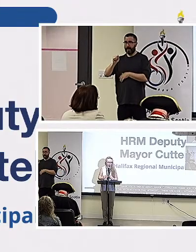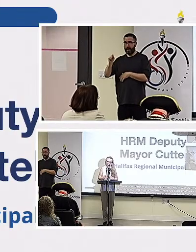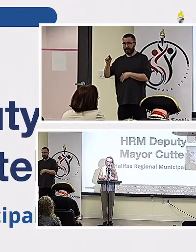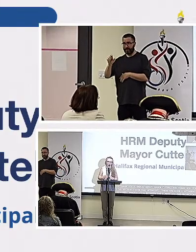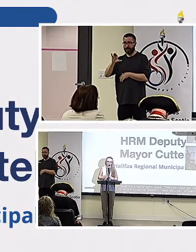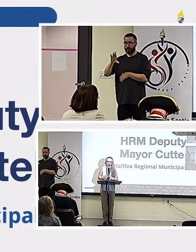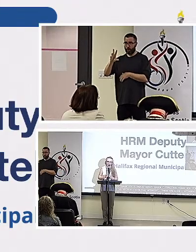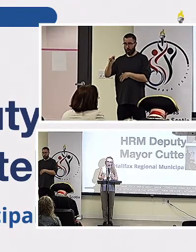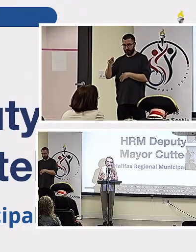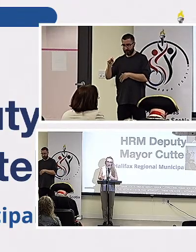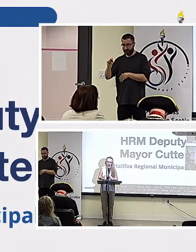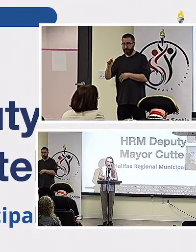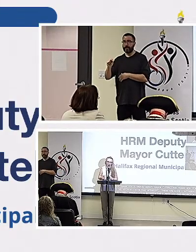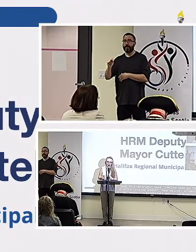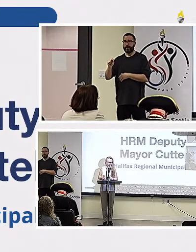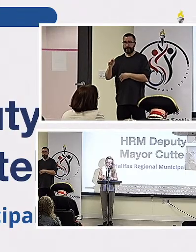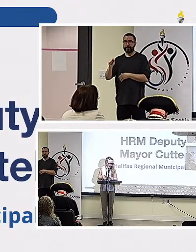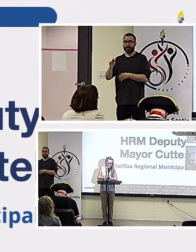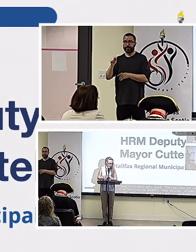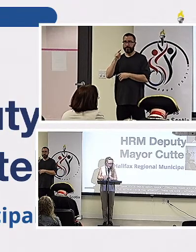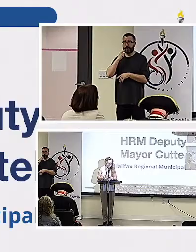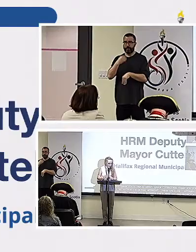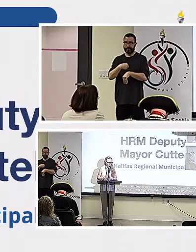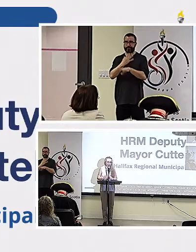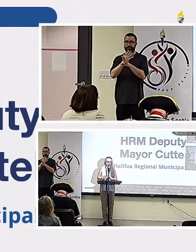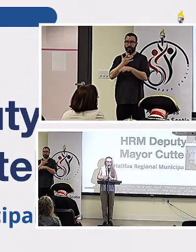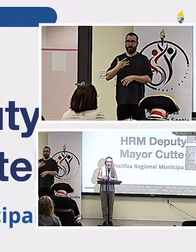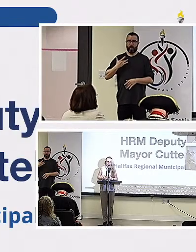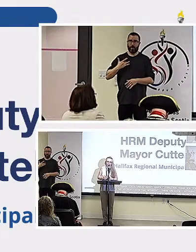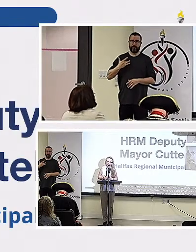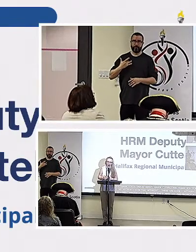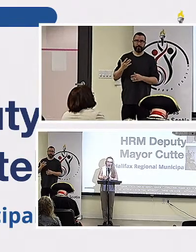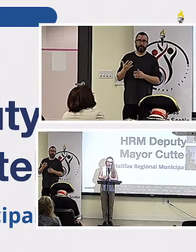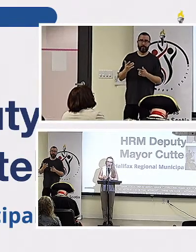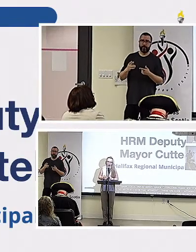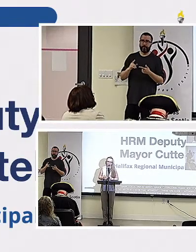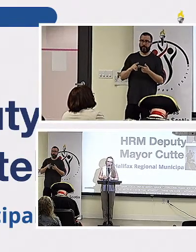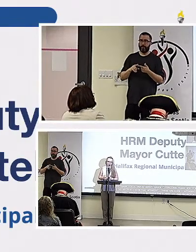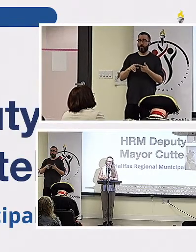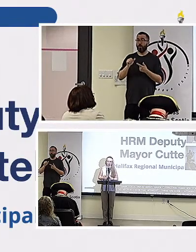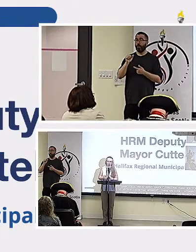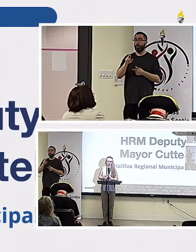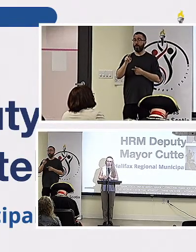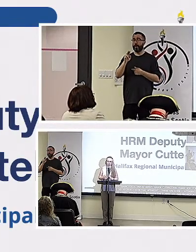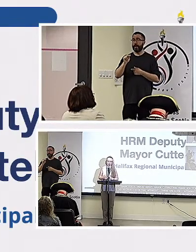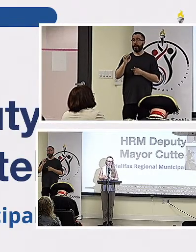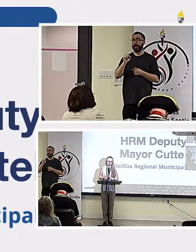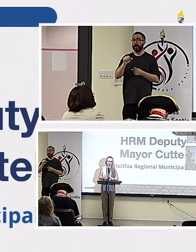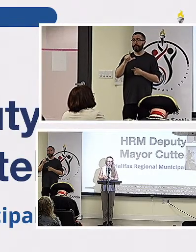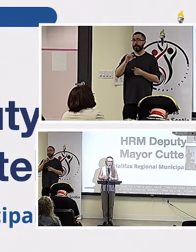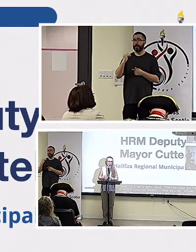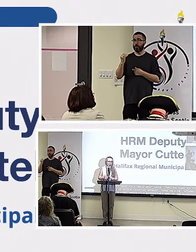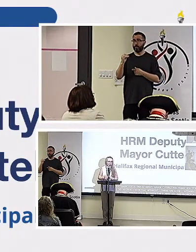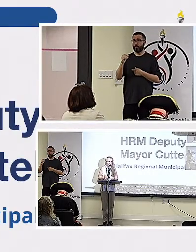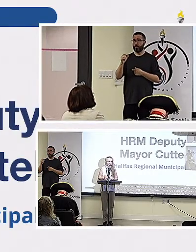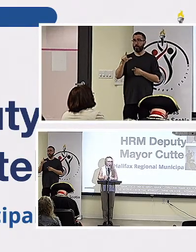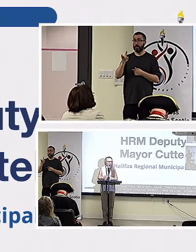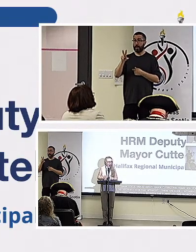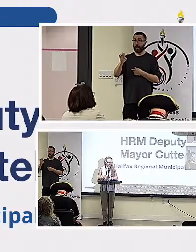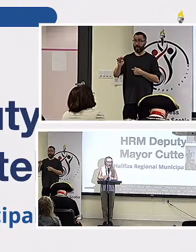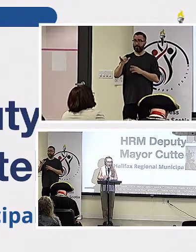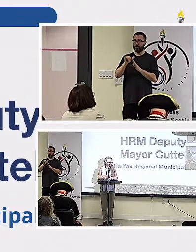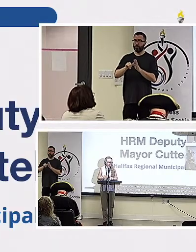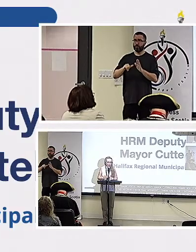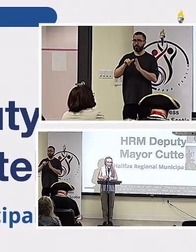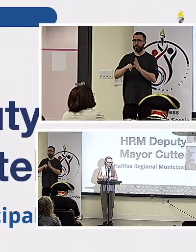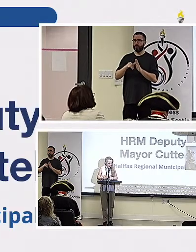bit.ly/access-cart. This is for your live stream. Or go to Ennis Leo Live, the YouTube, and you should be able to